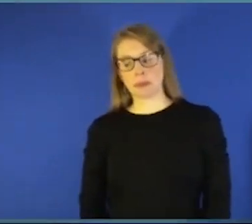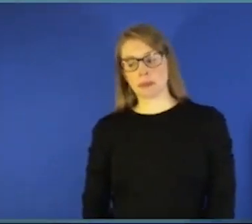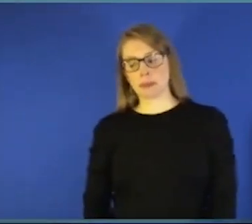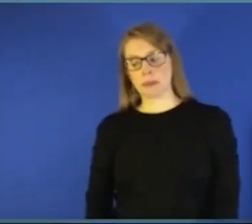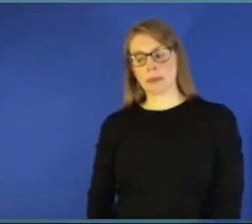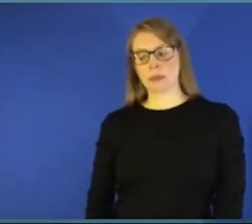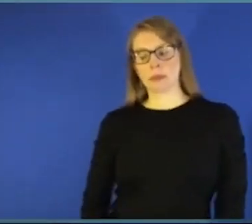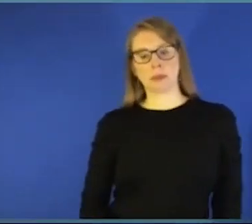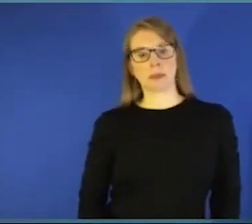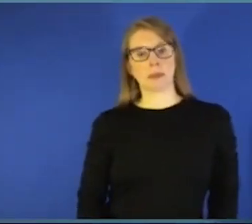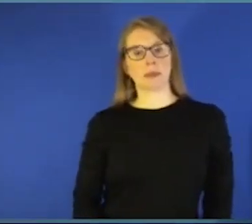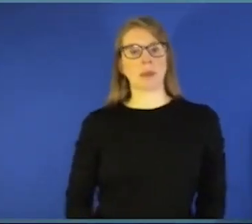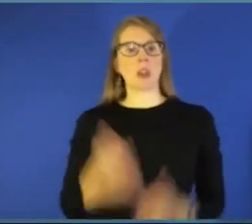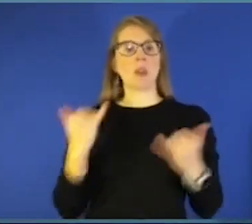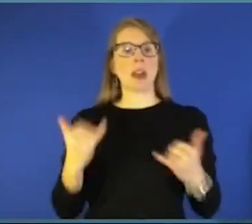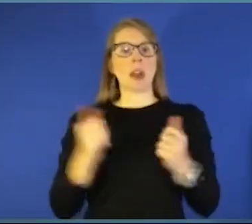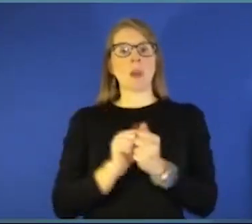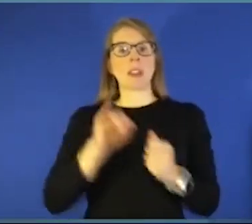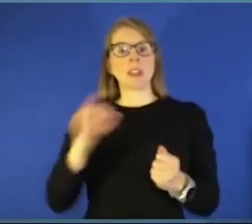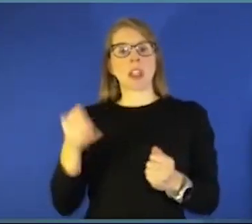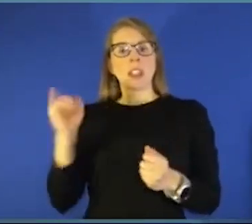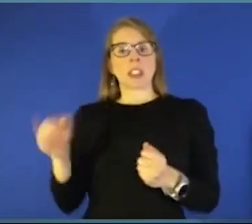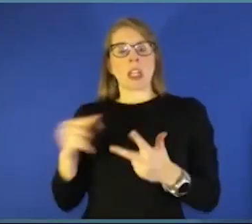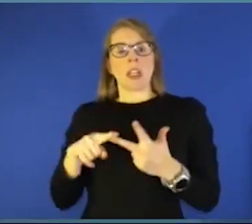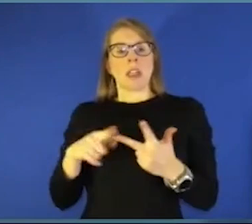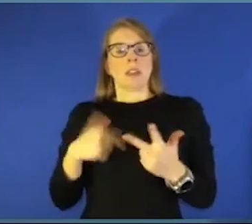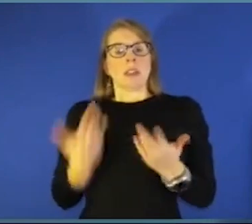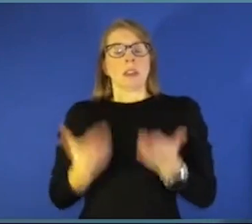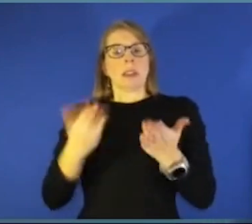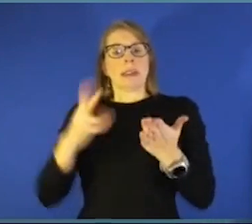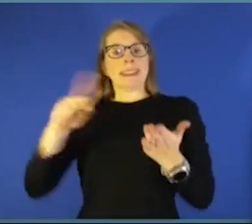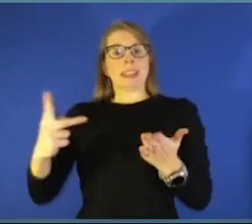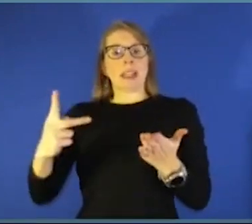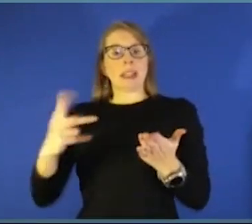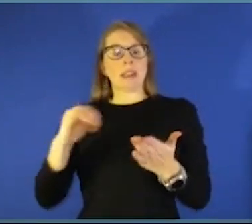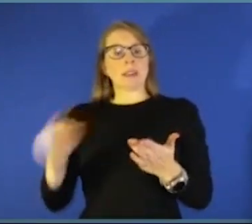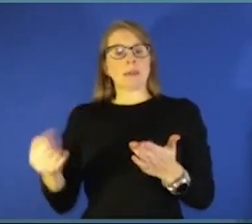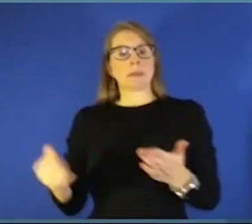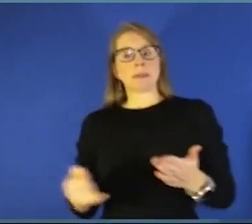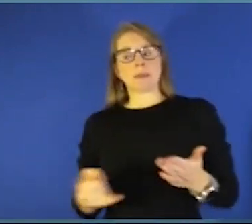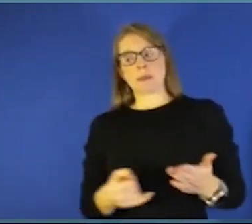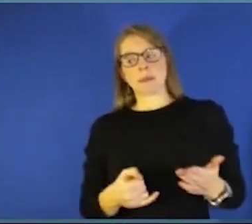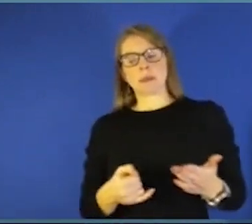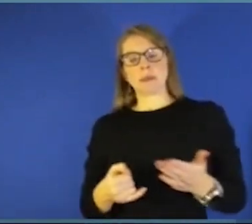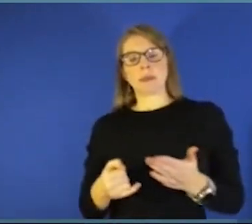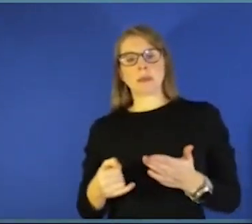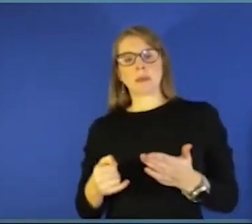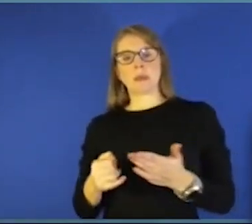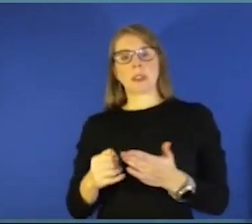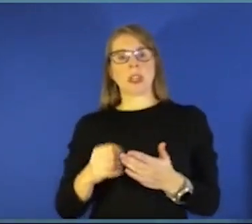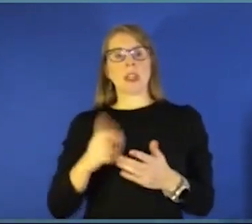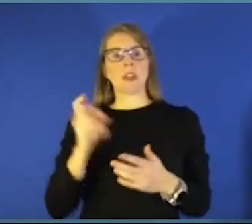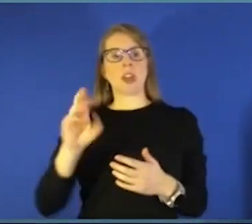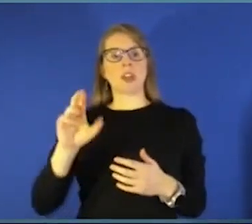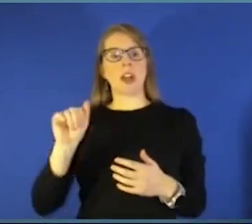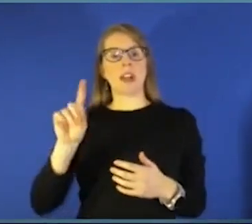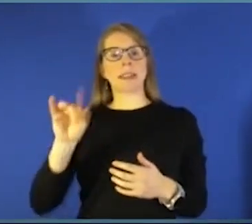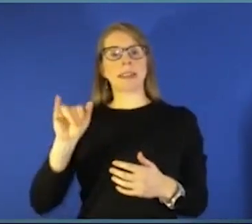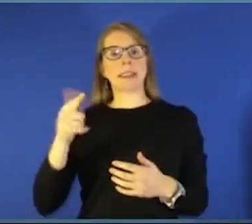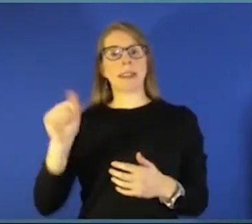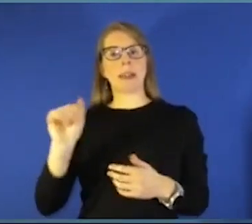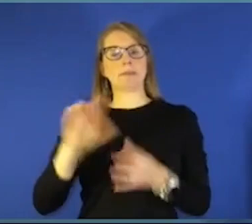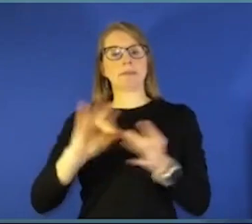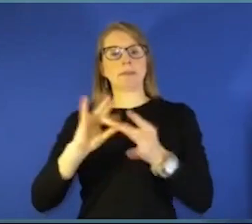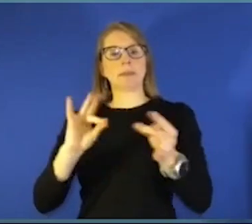Right now with J&J, we recommend that you get a second J&J. I believe Dr. Adiga even spoke to that. A couple of months after your